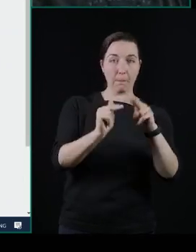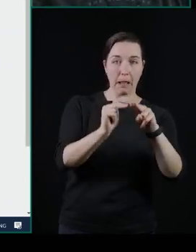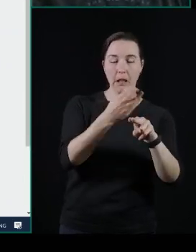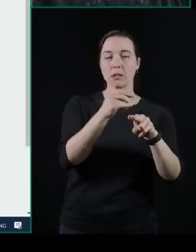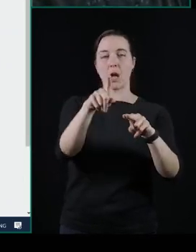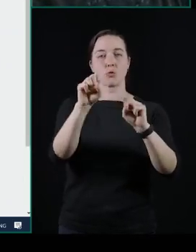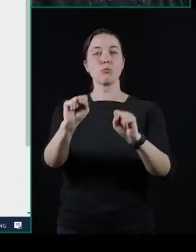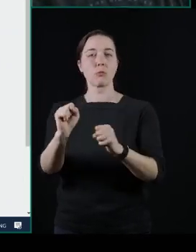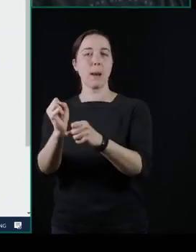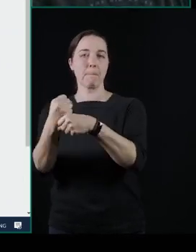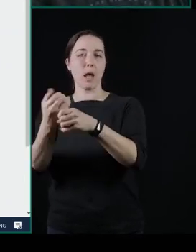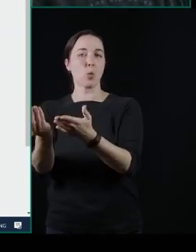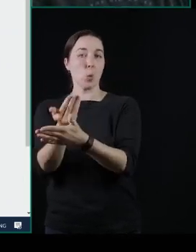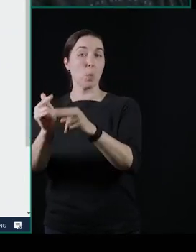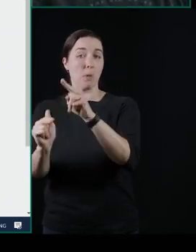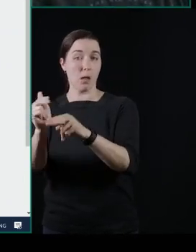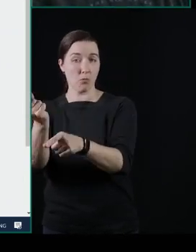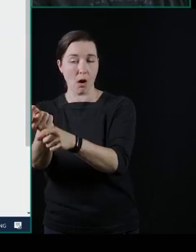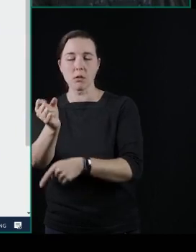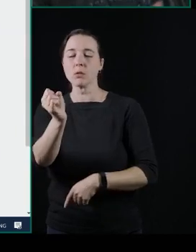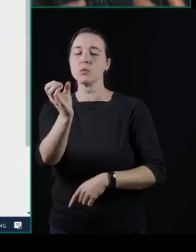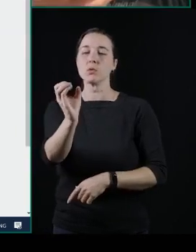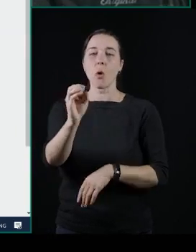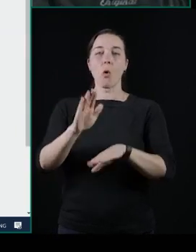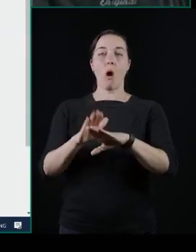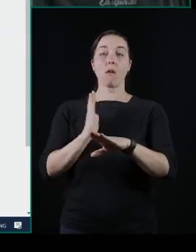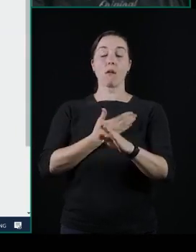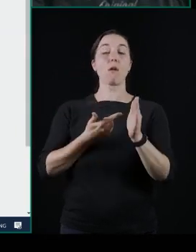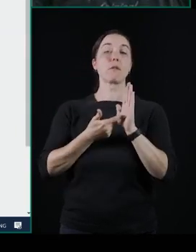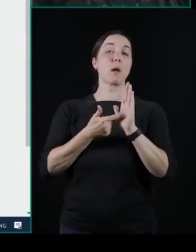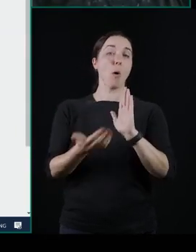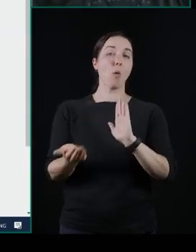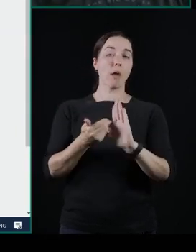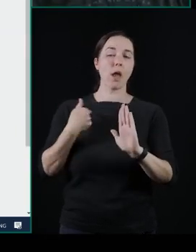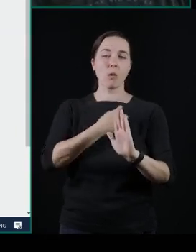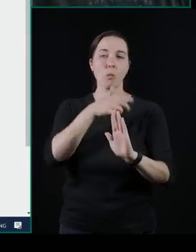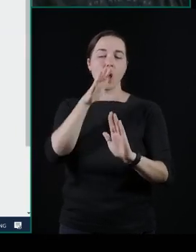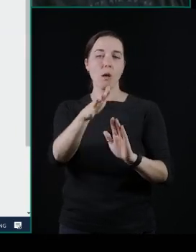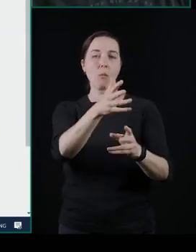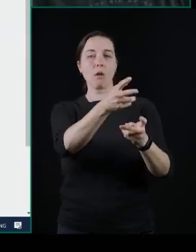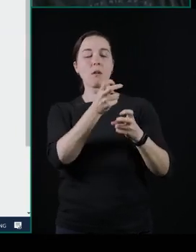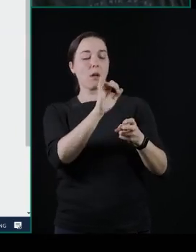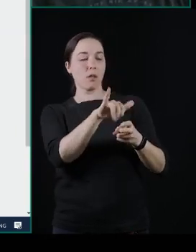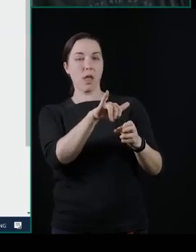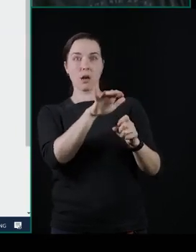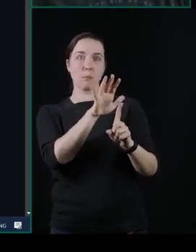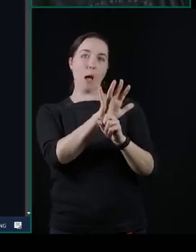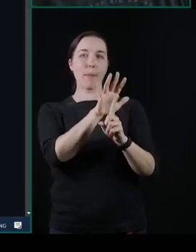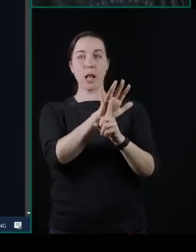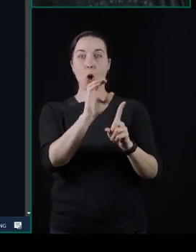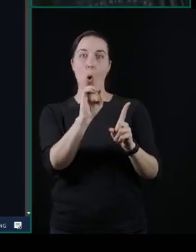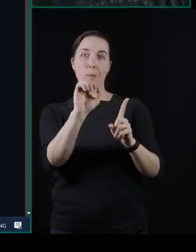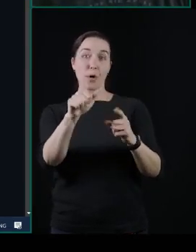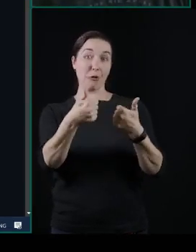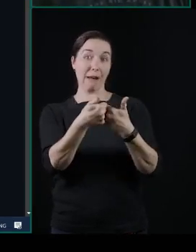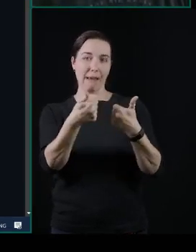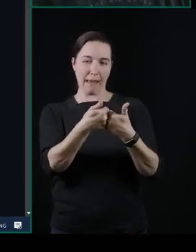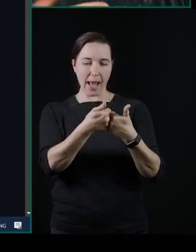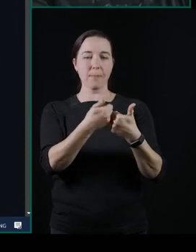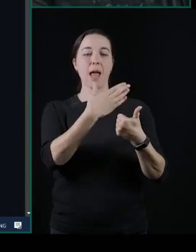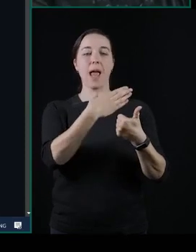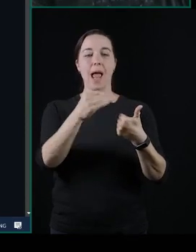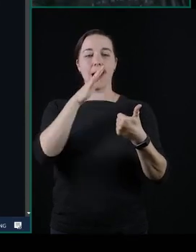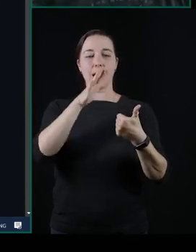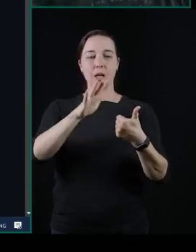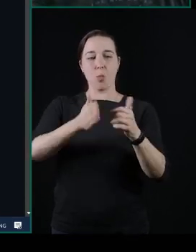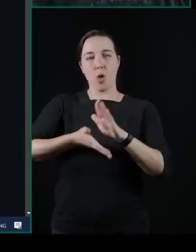current builds, and you can create a new build, right? So on our demo, again, we're going to take the popular Open Arena game